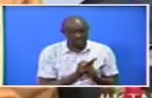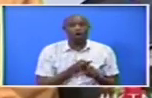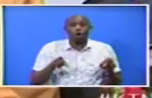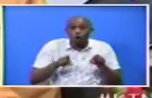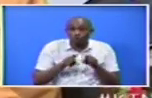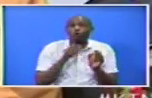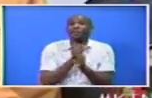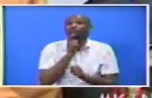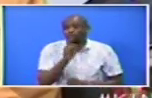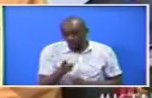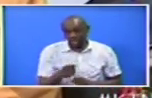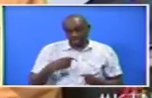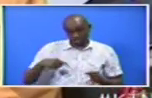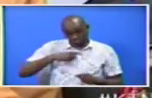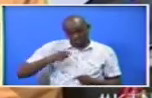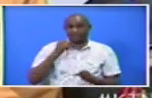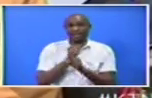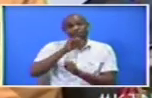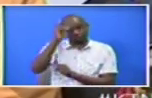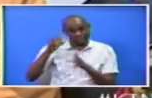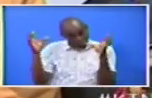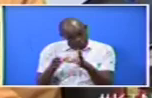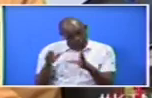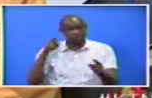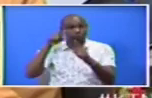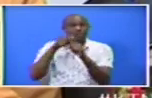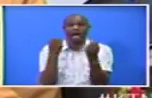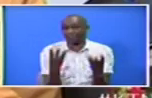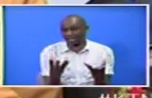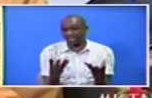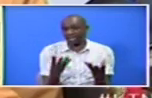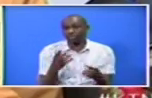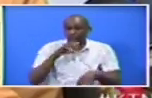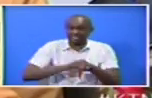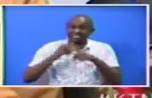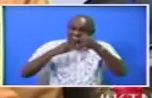we are contributing to the Jubilee target of getting